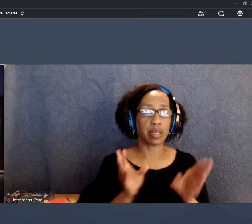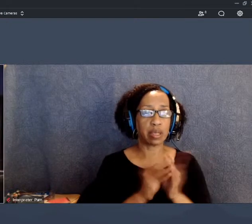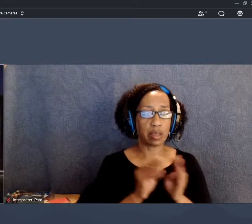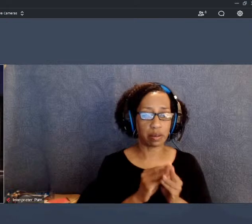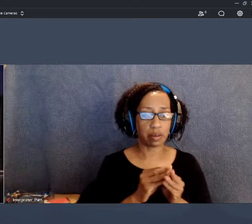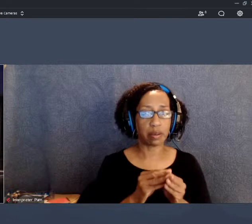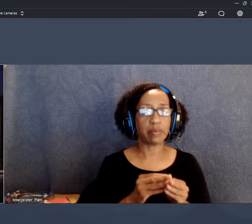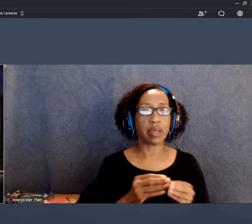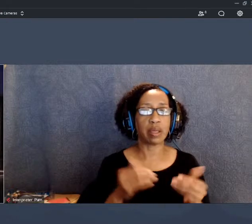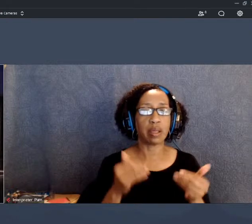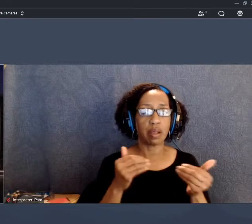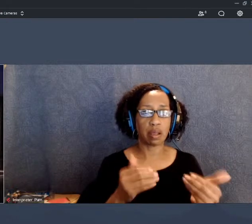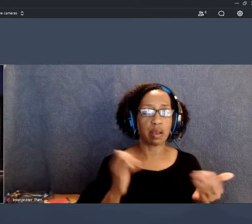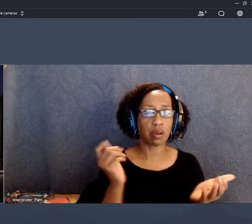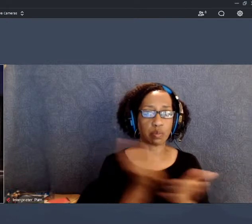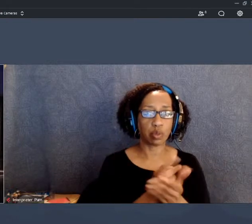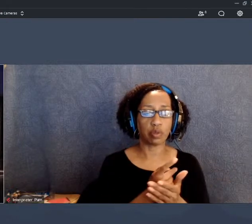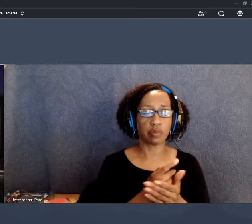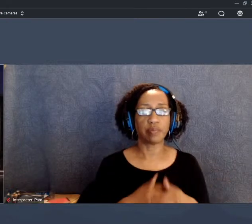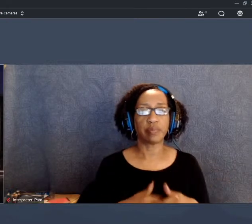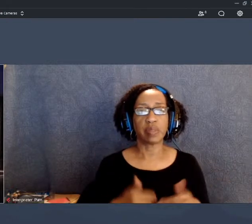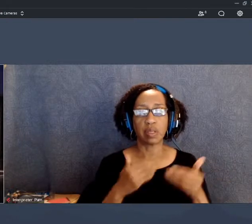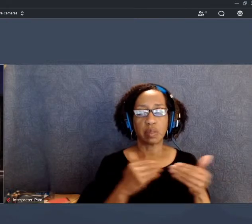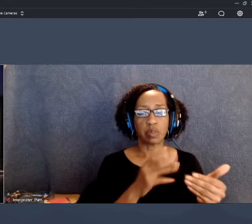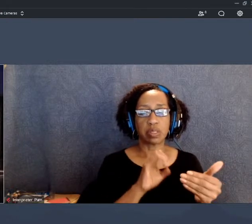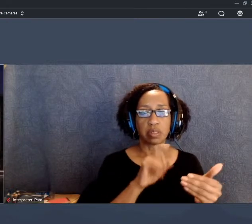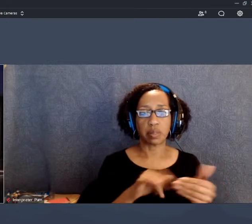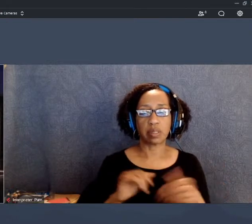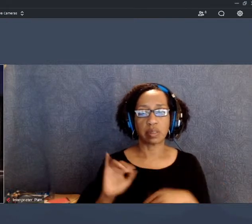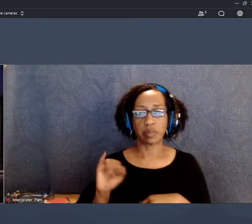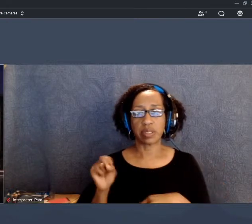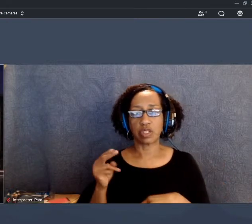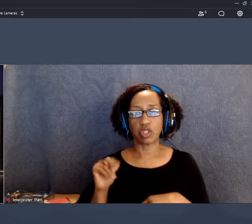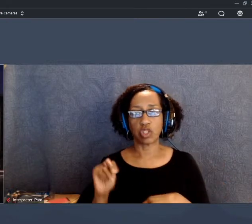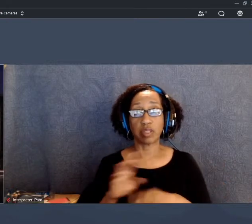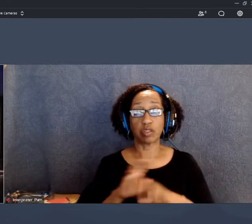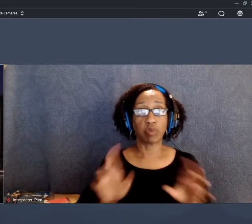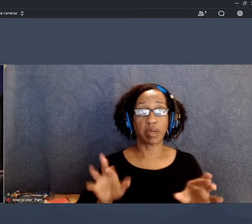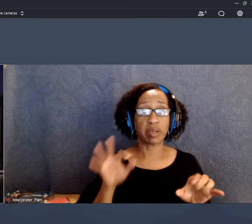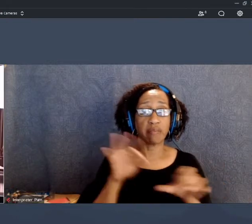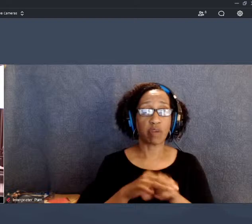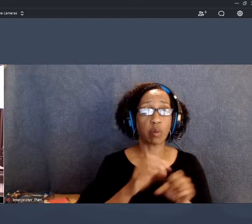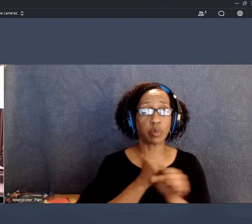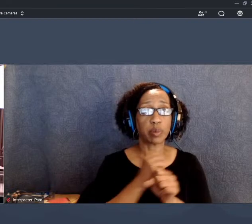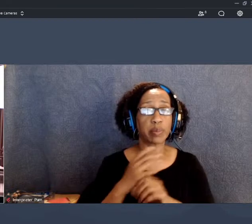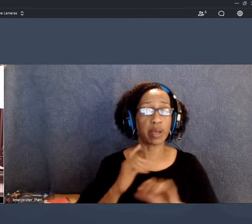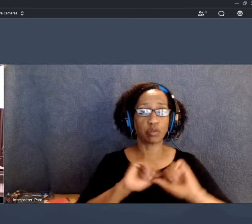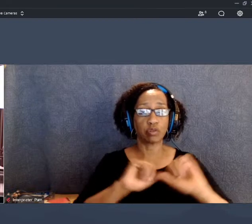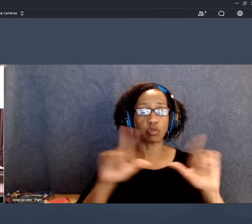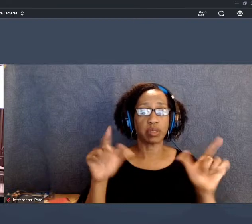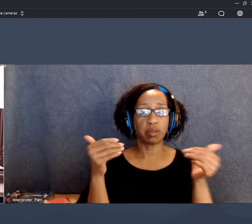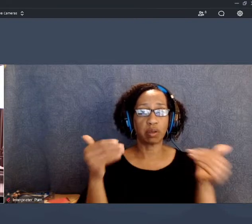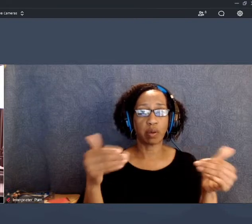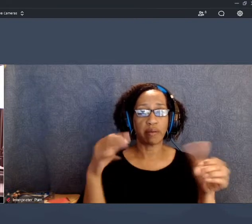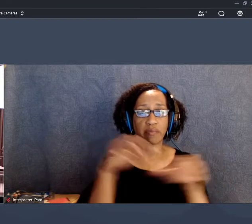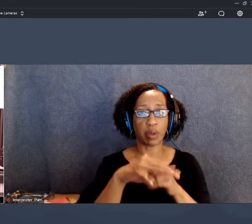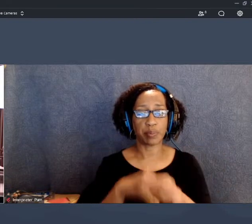Councilman Smiley, seconded by Councillady Johnson. Seeing no members of the queue, I assume you're ready to vote on item 44. Please press the screen. Cast your votes.